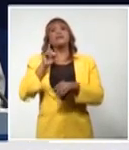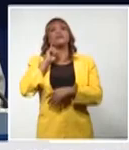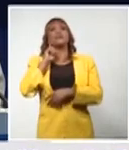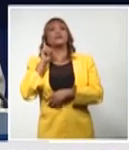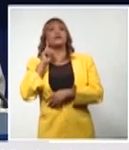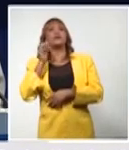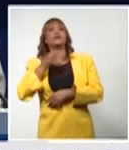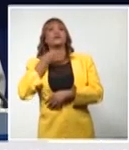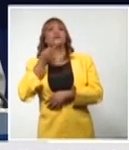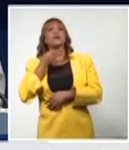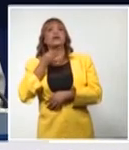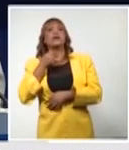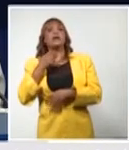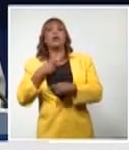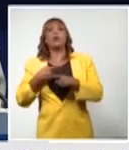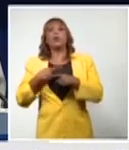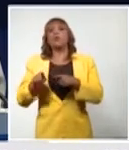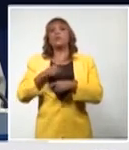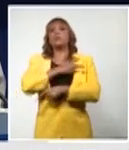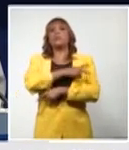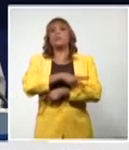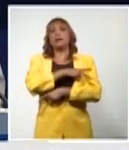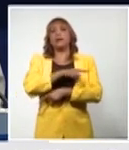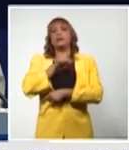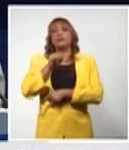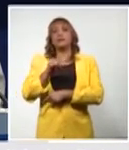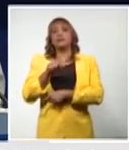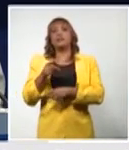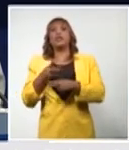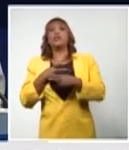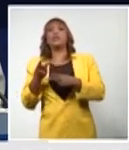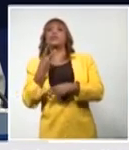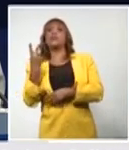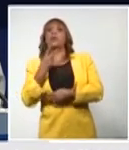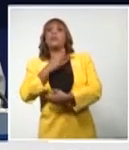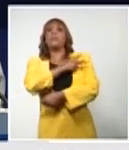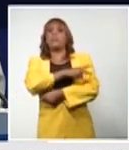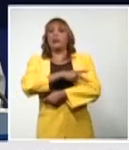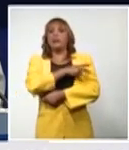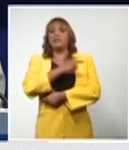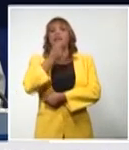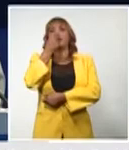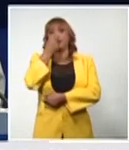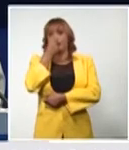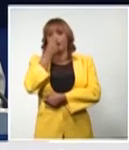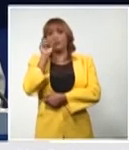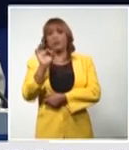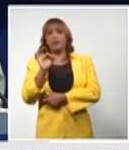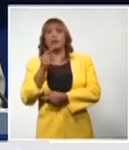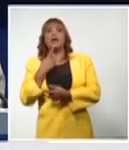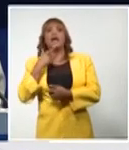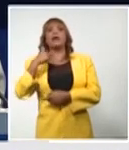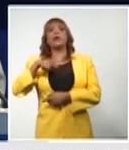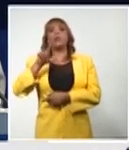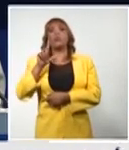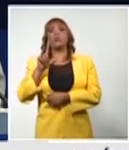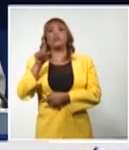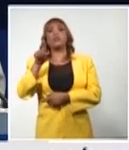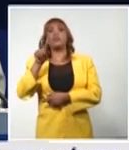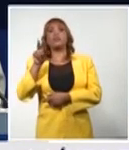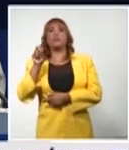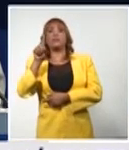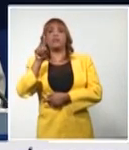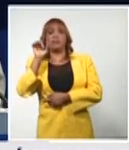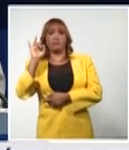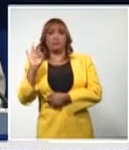monarch. You may have heard of Swaziland. Well, Eswatini and Swaziland are the same